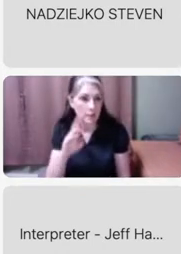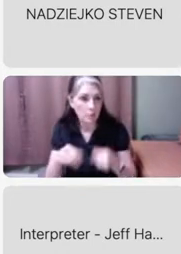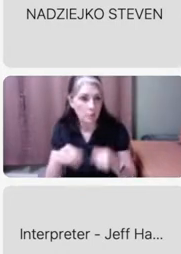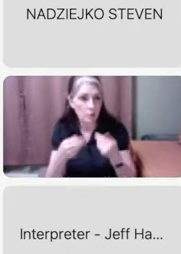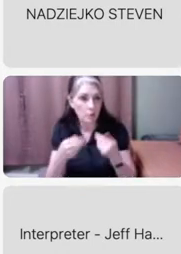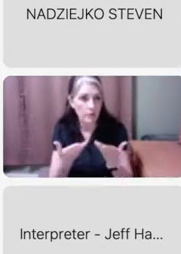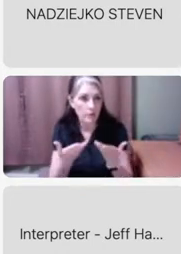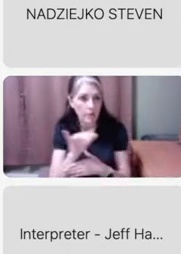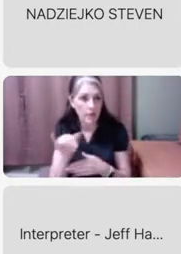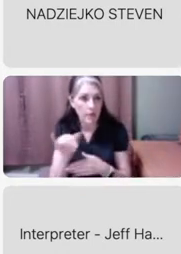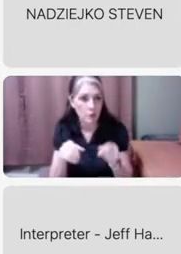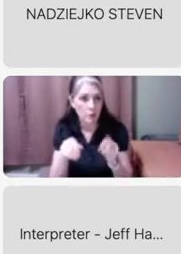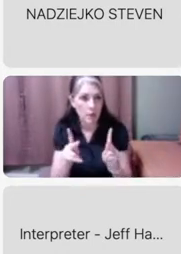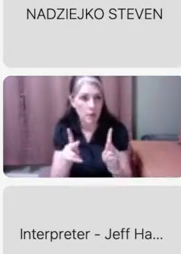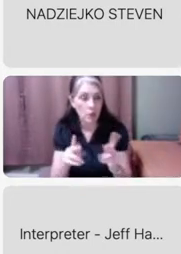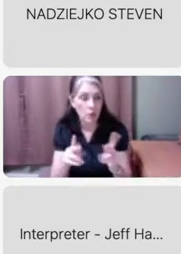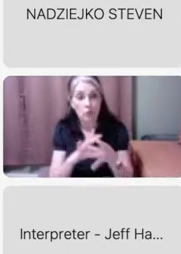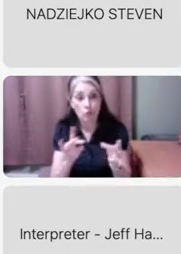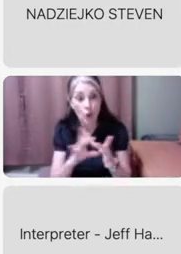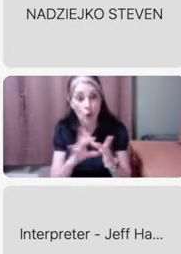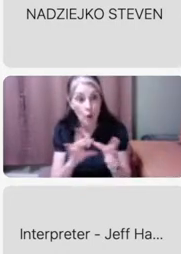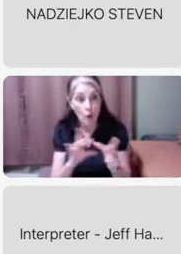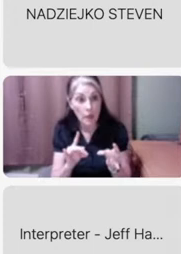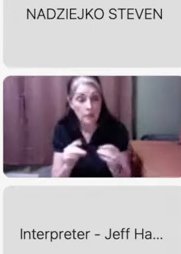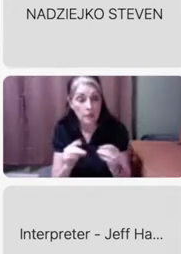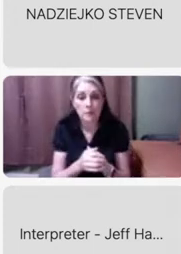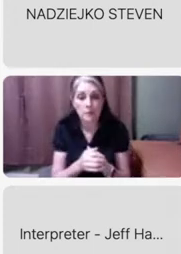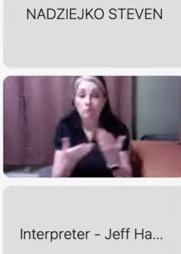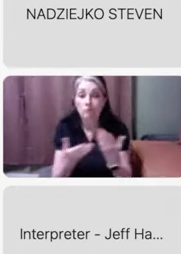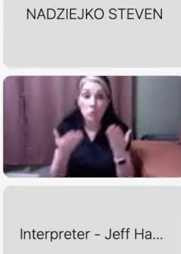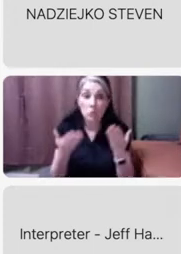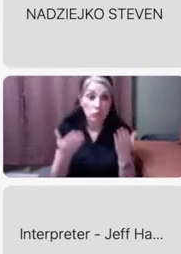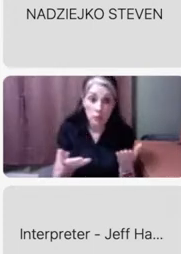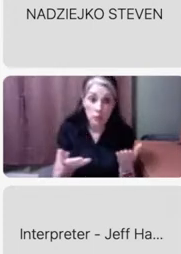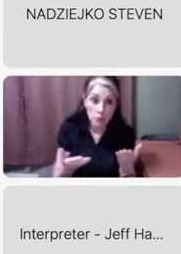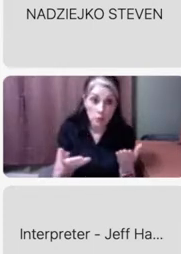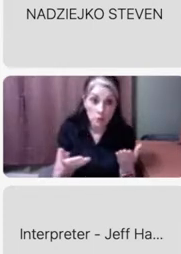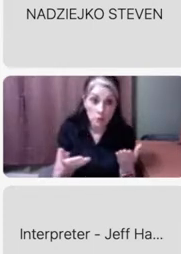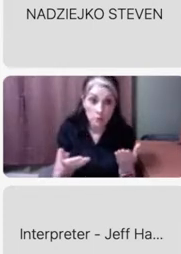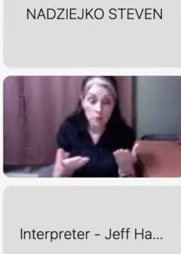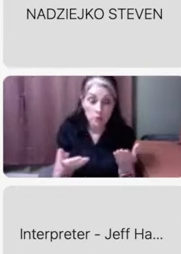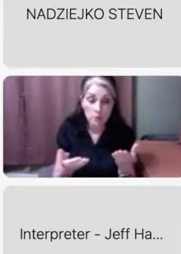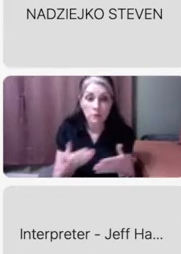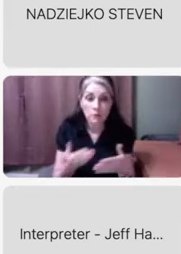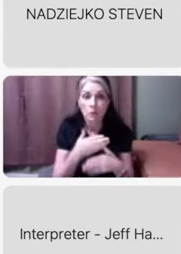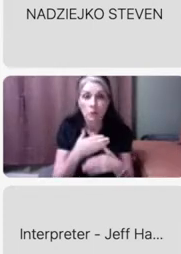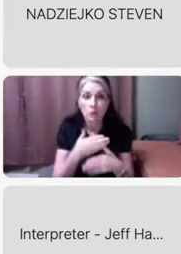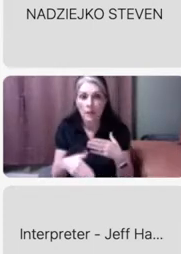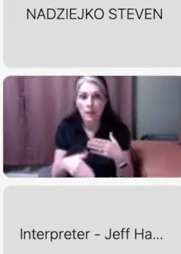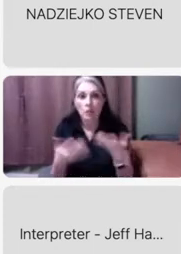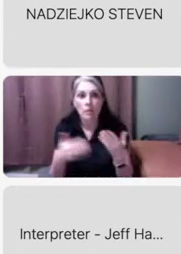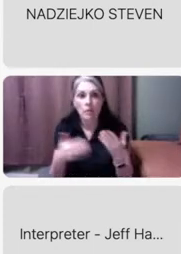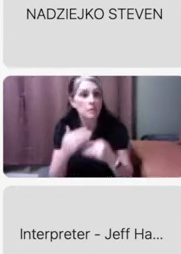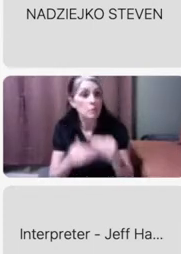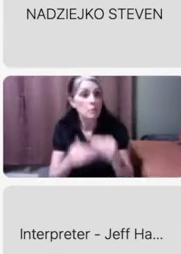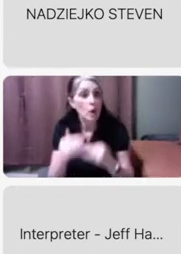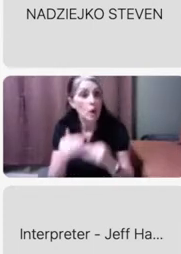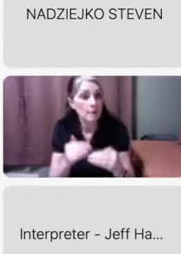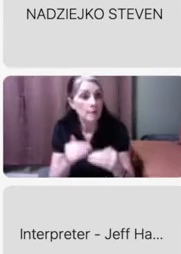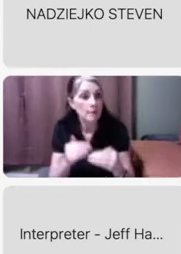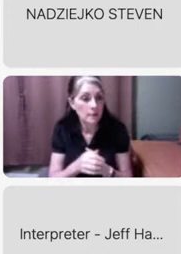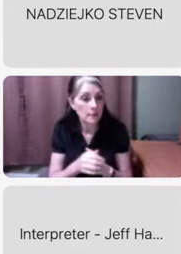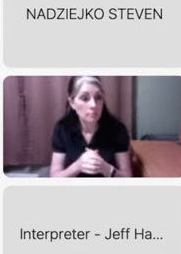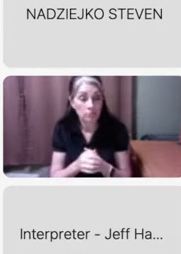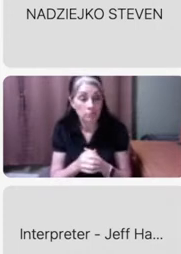any comments or suggestions and as we finish up this process and so can i answer any questions you may